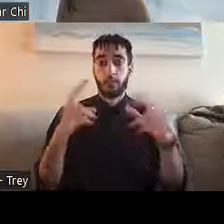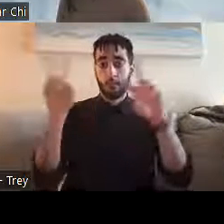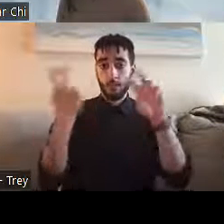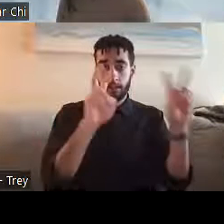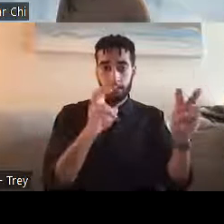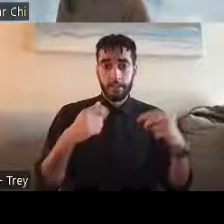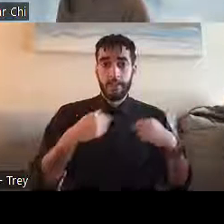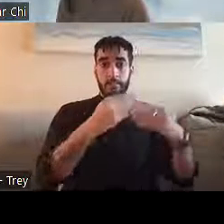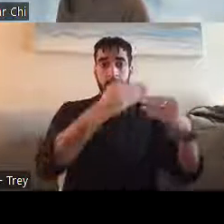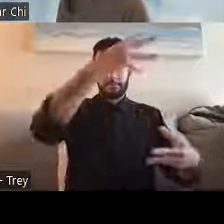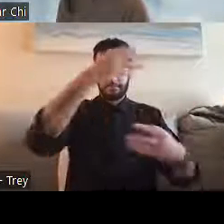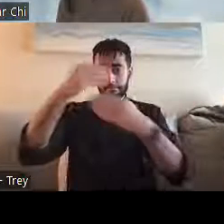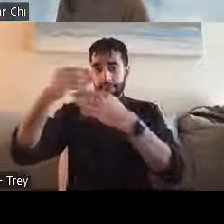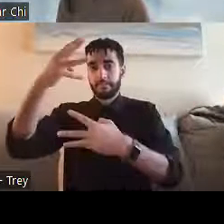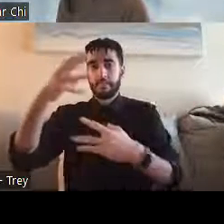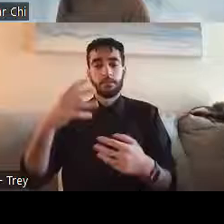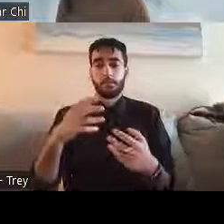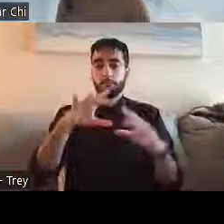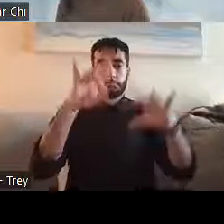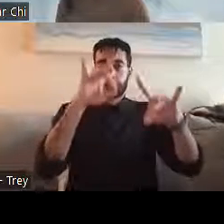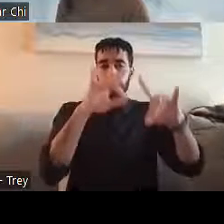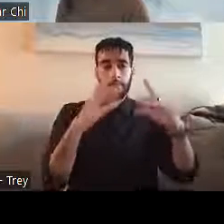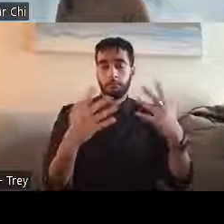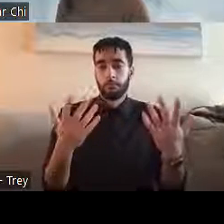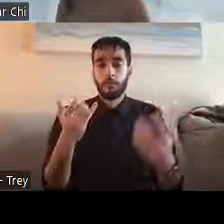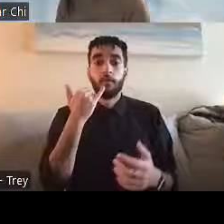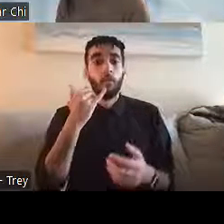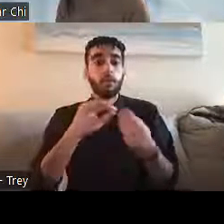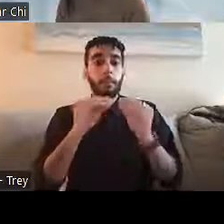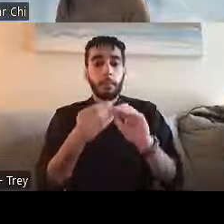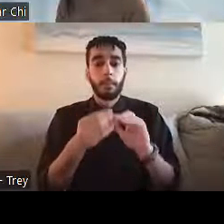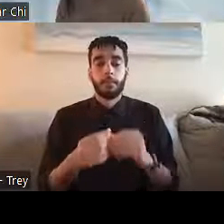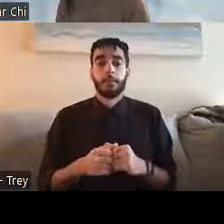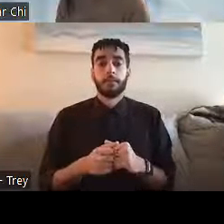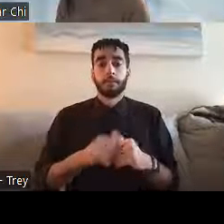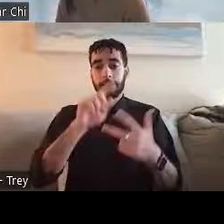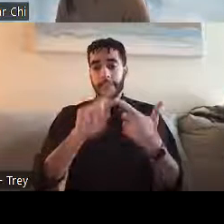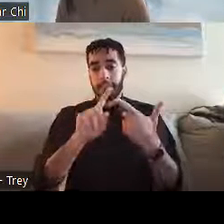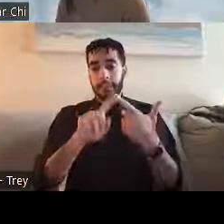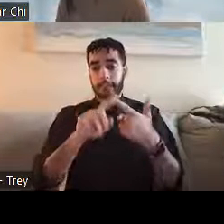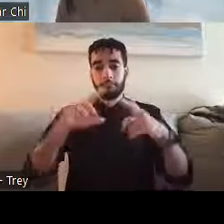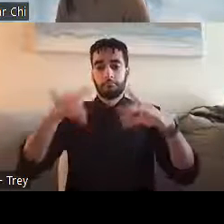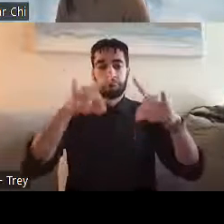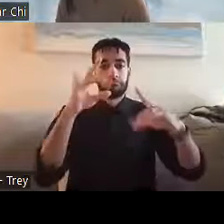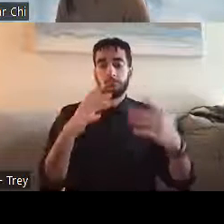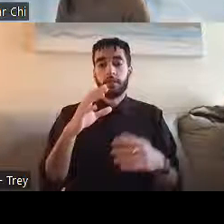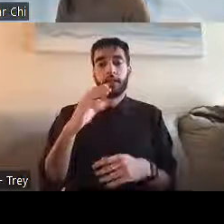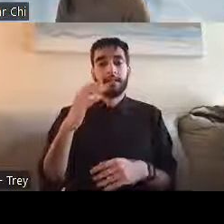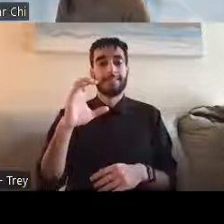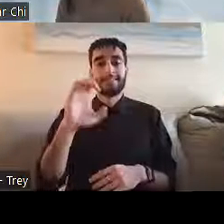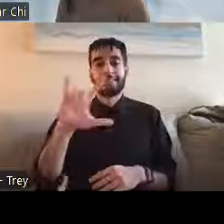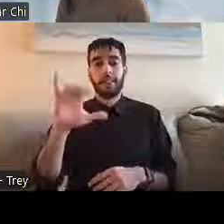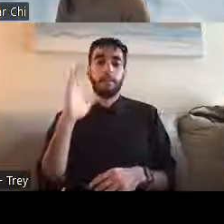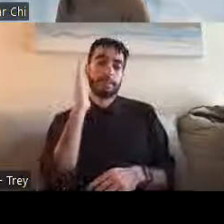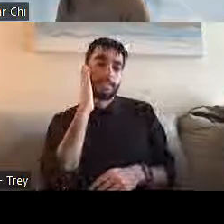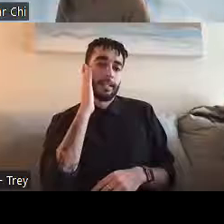of randomly selected landline phone numbers and a second list of randomly selected cellular phone numbers. So